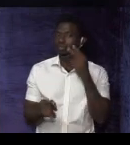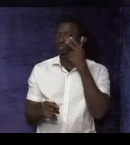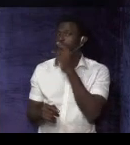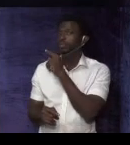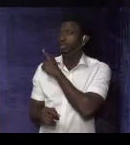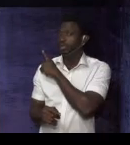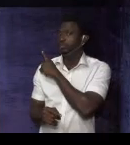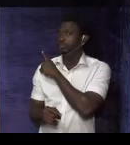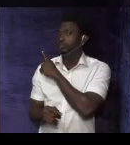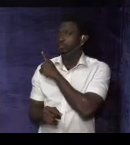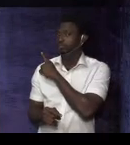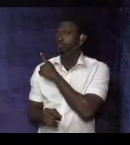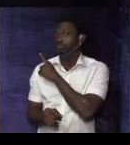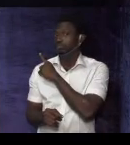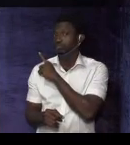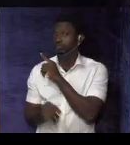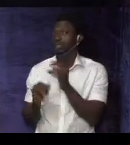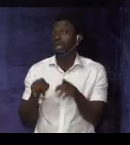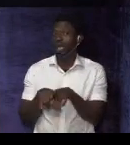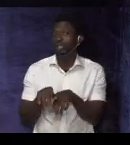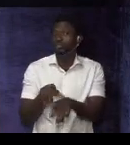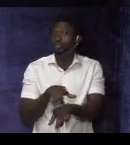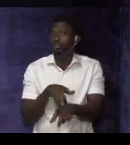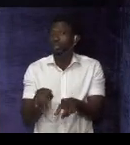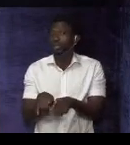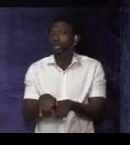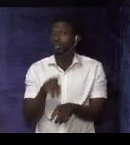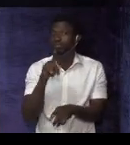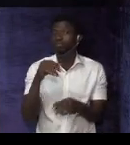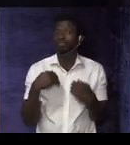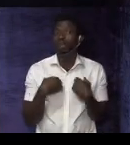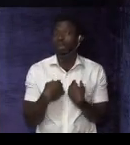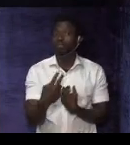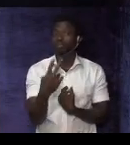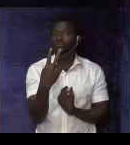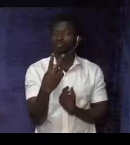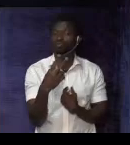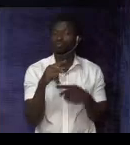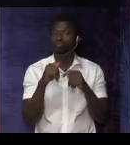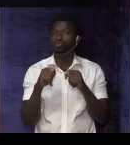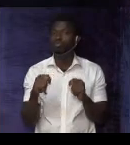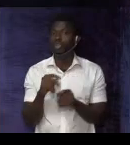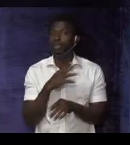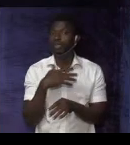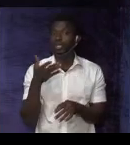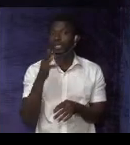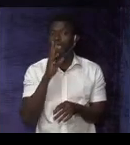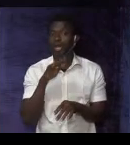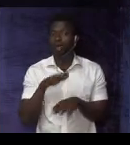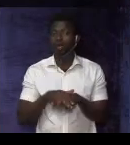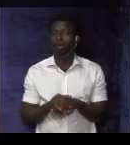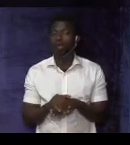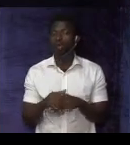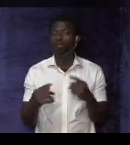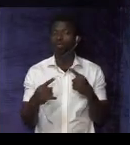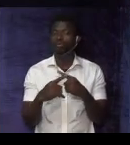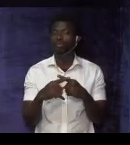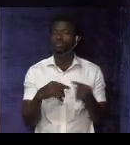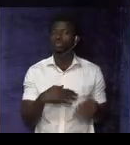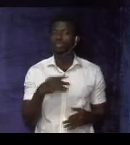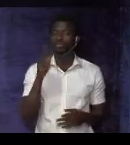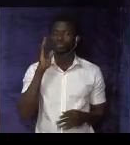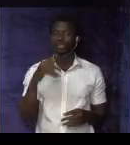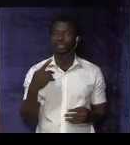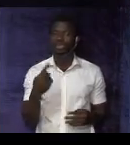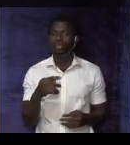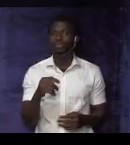here, or one can be here and the other one can be here, as long as you have 2 triangles and they're on opposite sides, you will